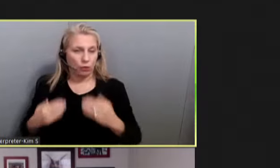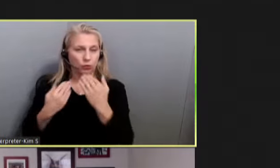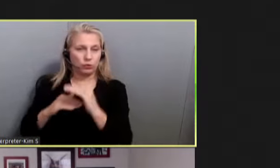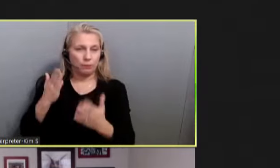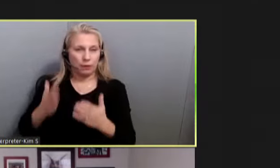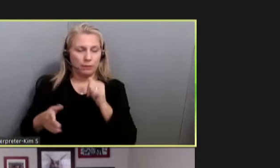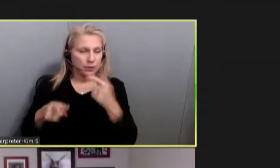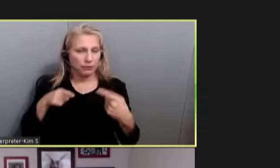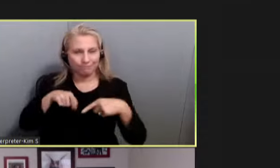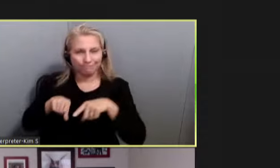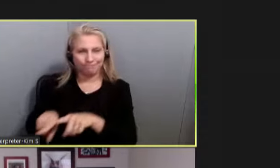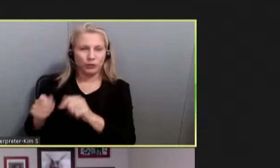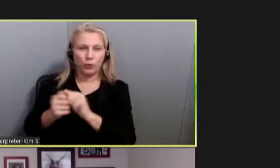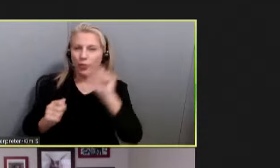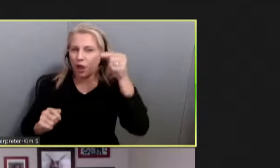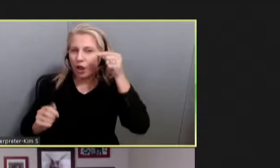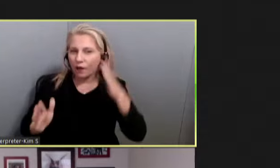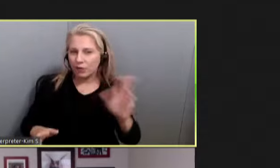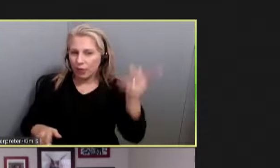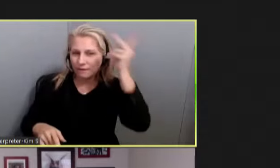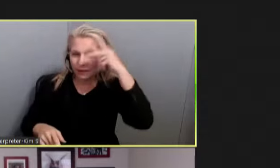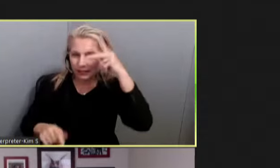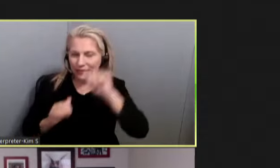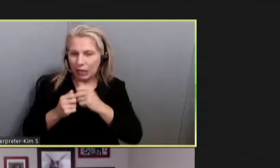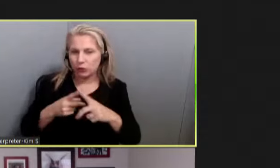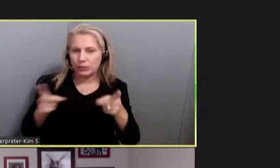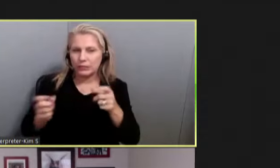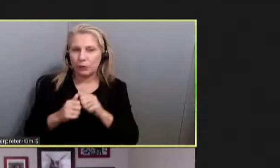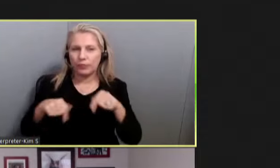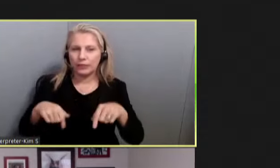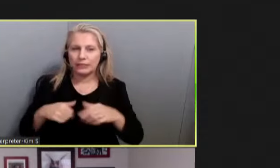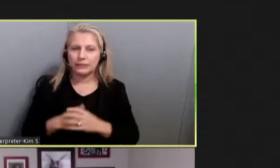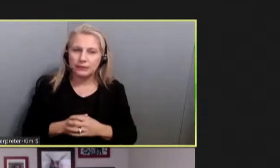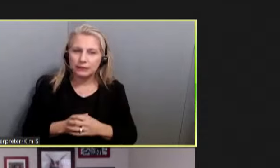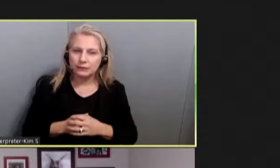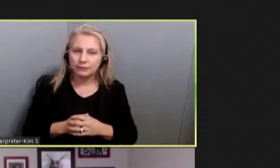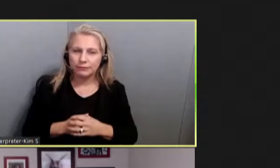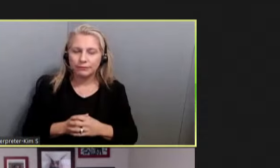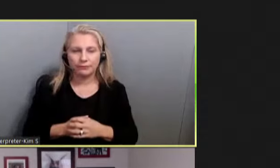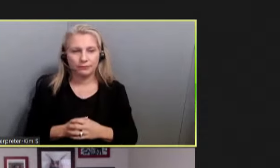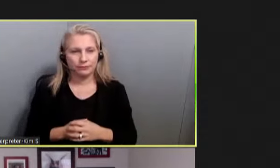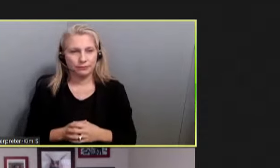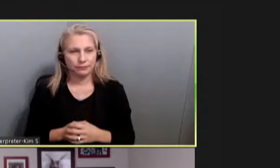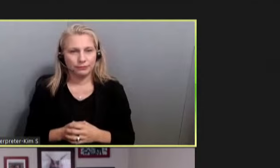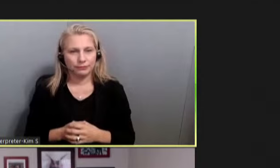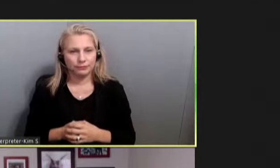in line with the governor's philosophy on how to deal with this right now?